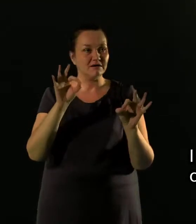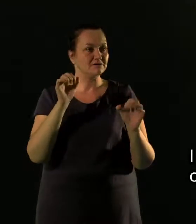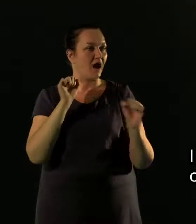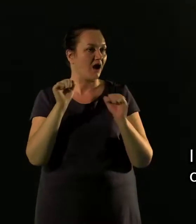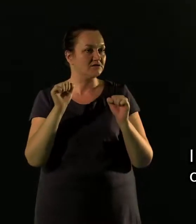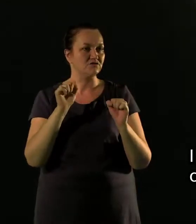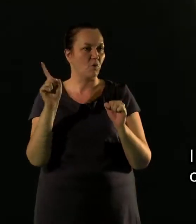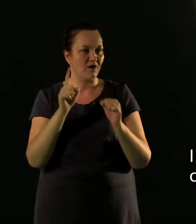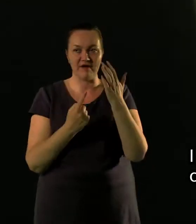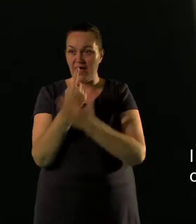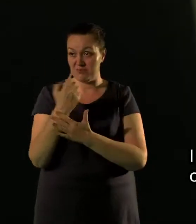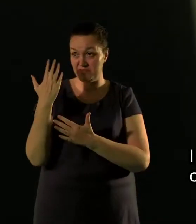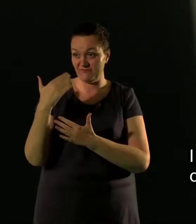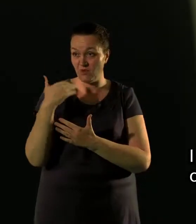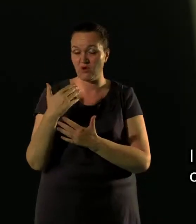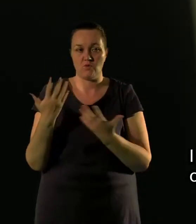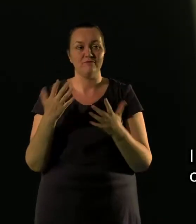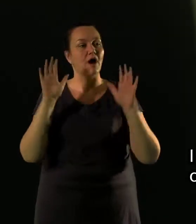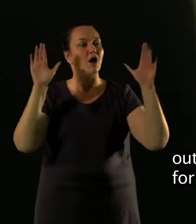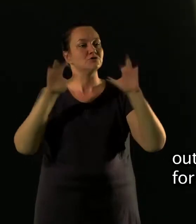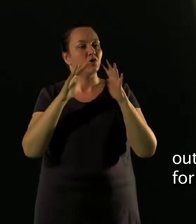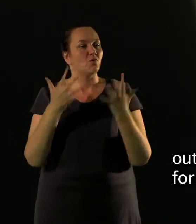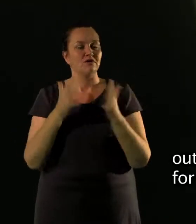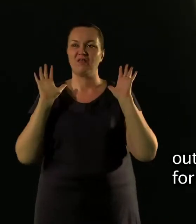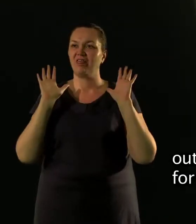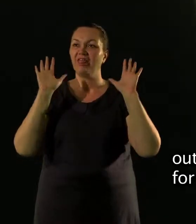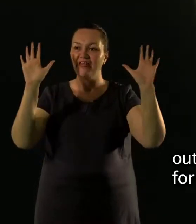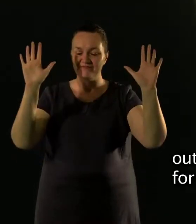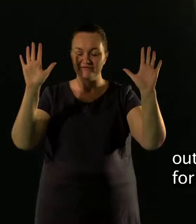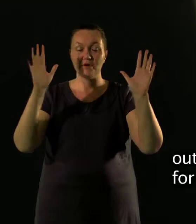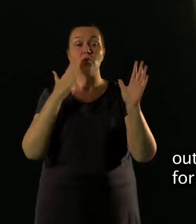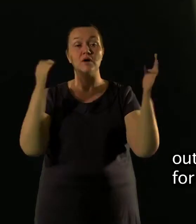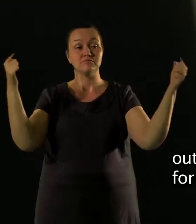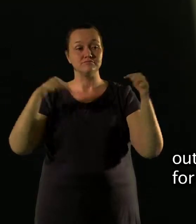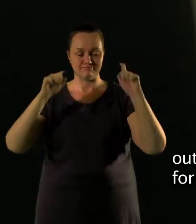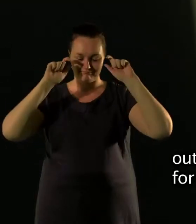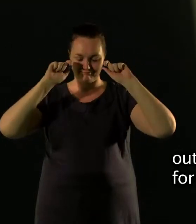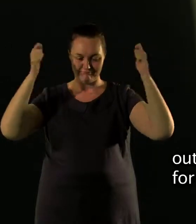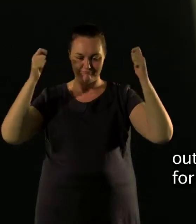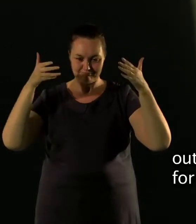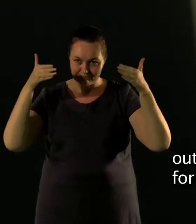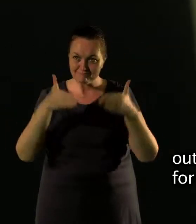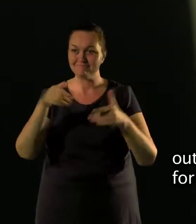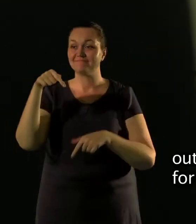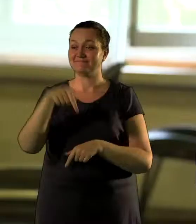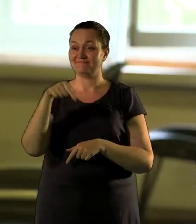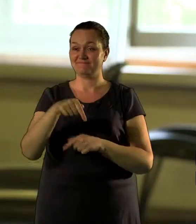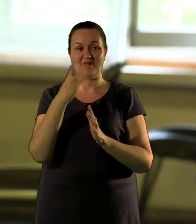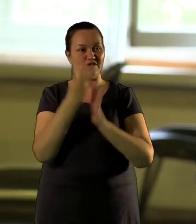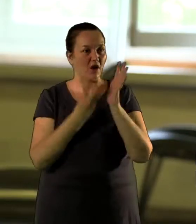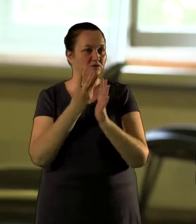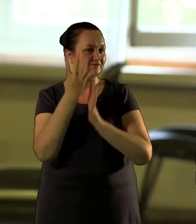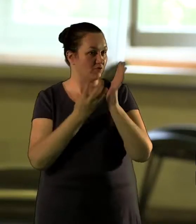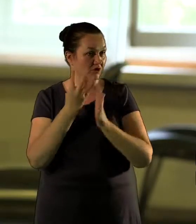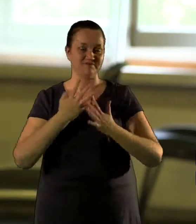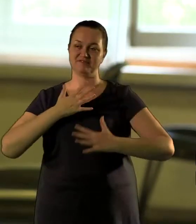So we have our 3 hours or how many hours we are rehearsing, we have for ourselves. For a lot